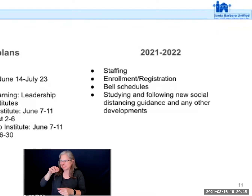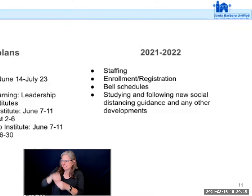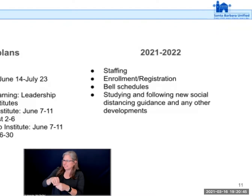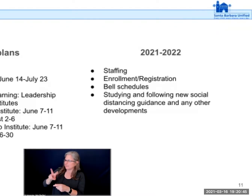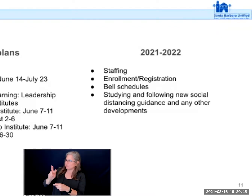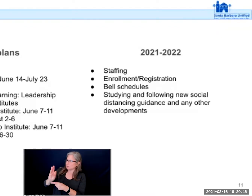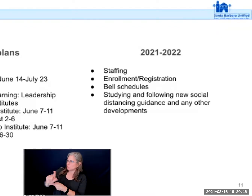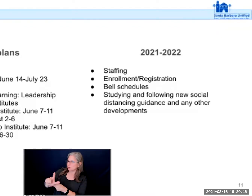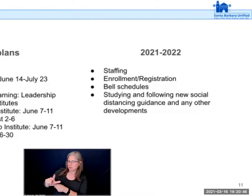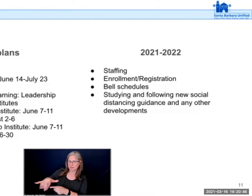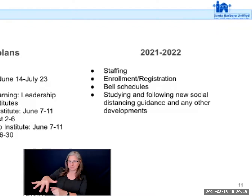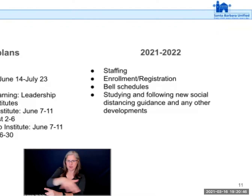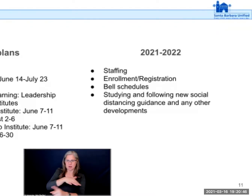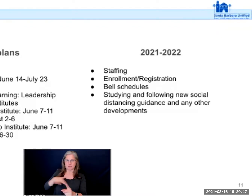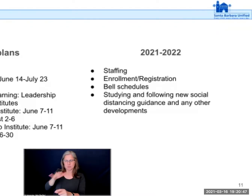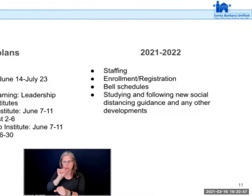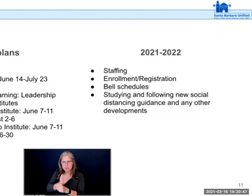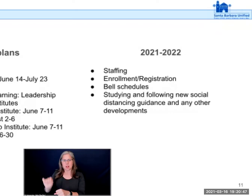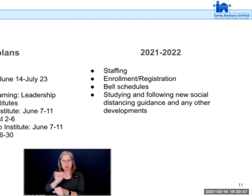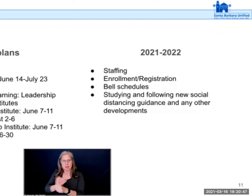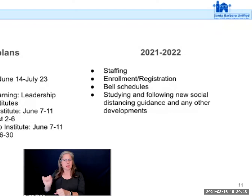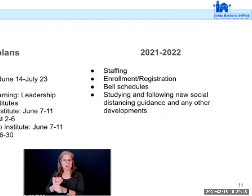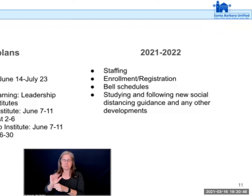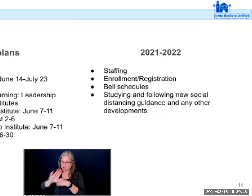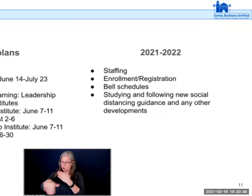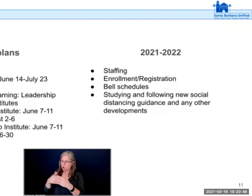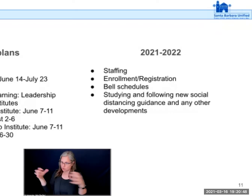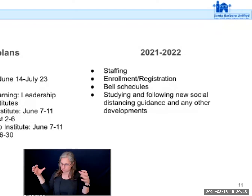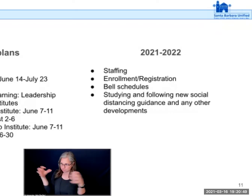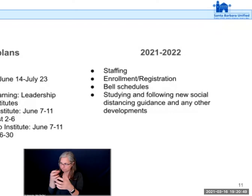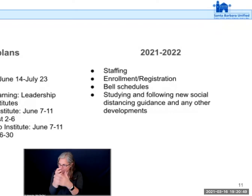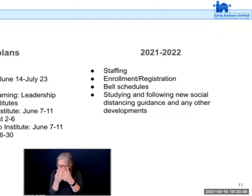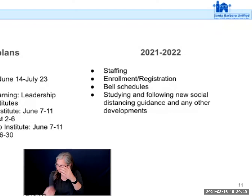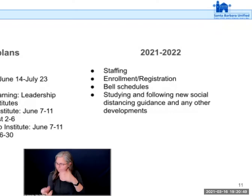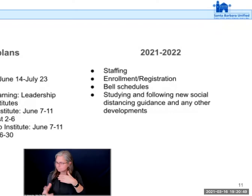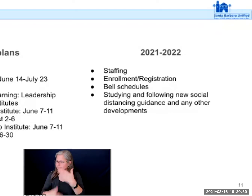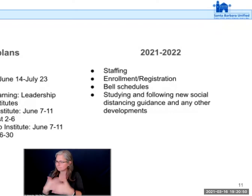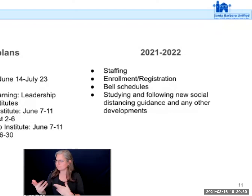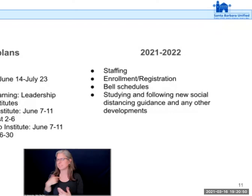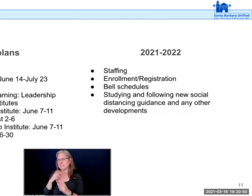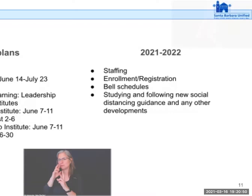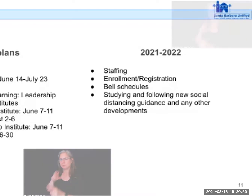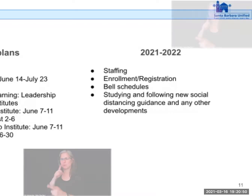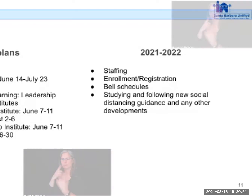environment that we've all been launched into. So that's our report for today. Thank you.